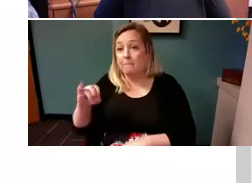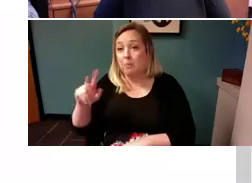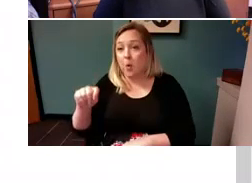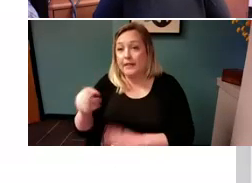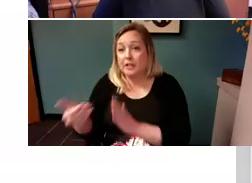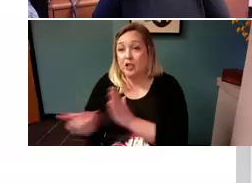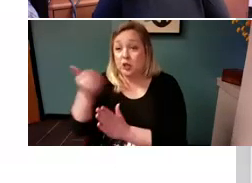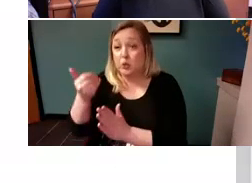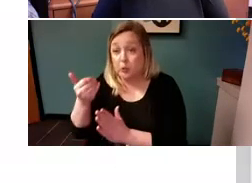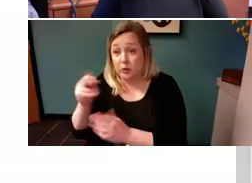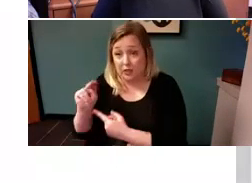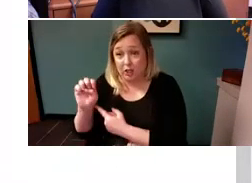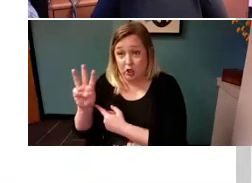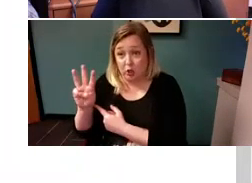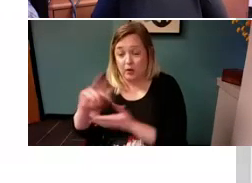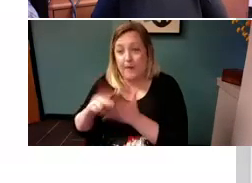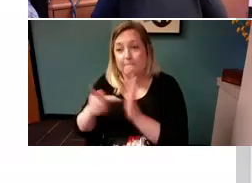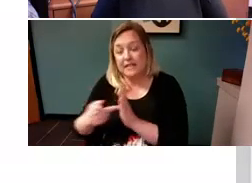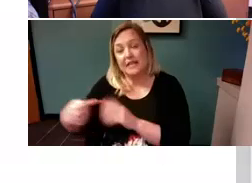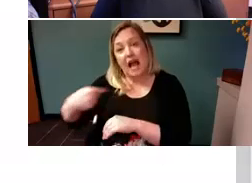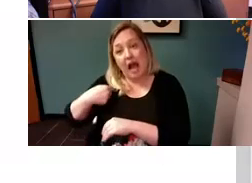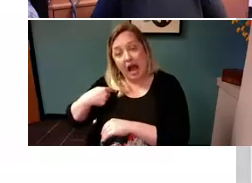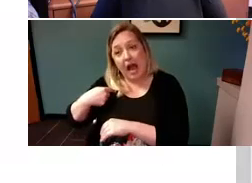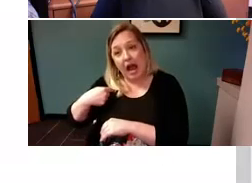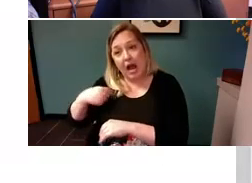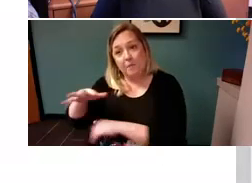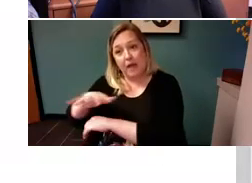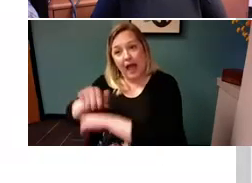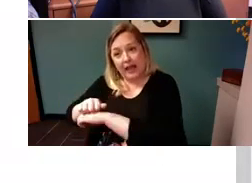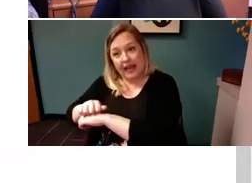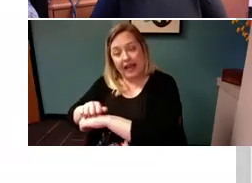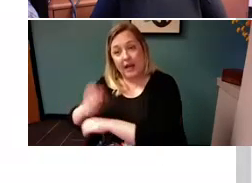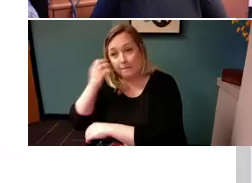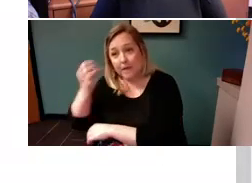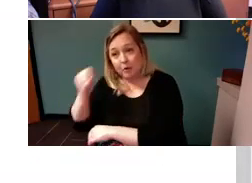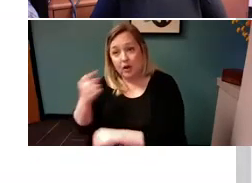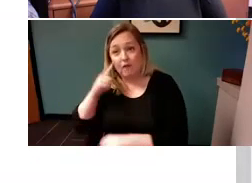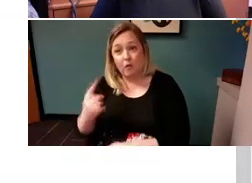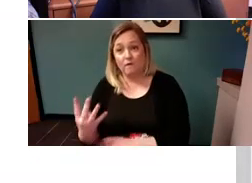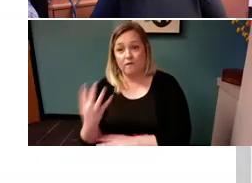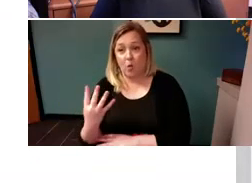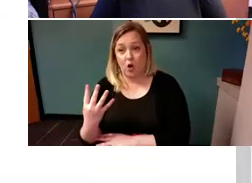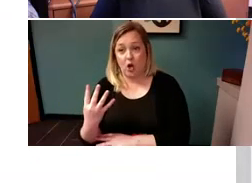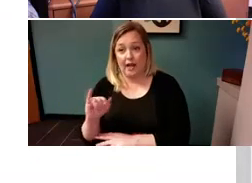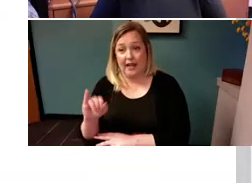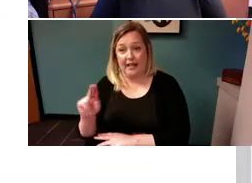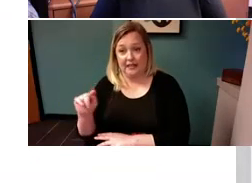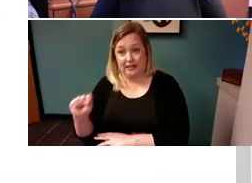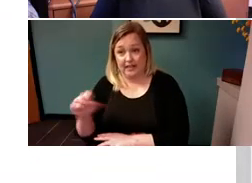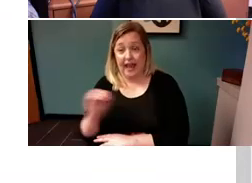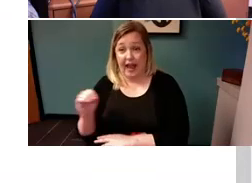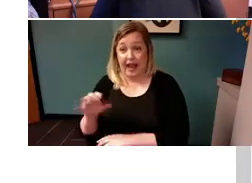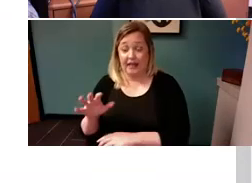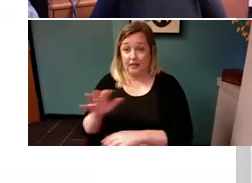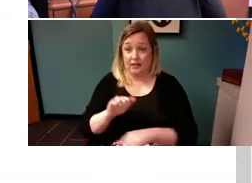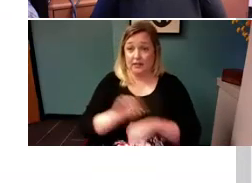am basically allocating memory for 4 integers and assigning the first address to P1, right? But